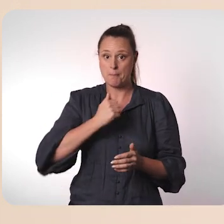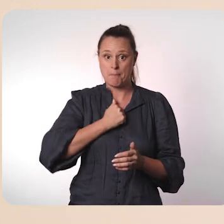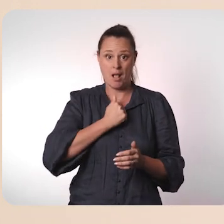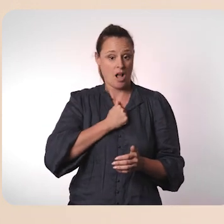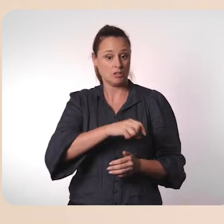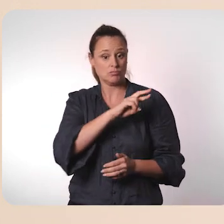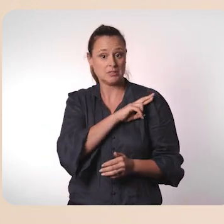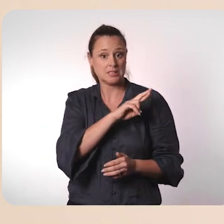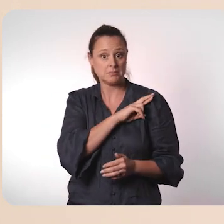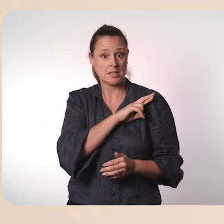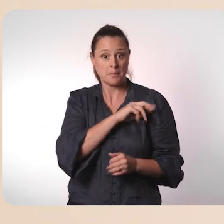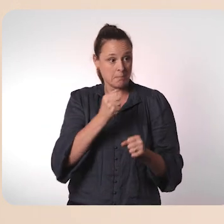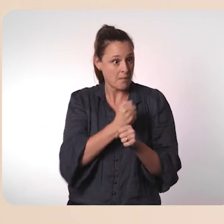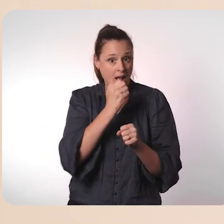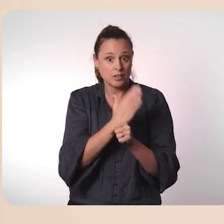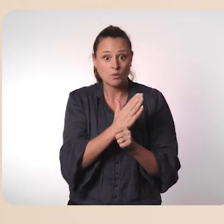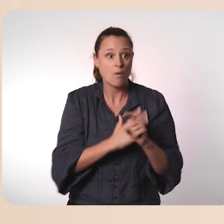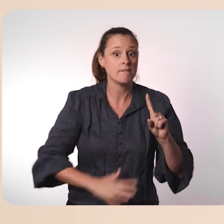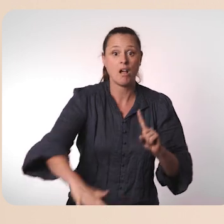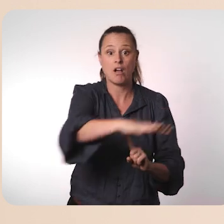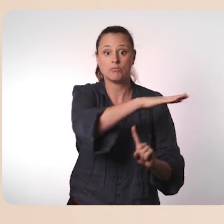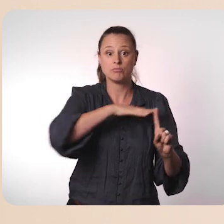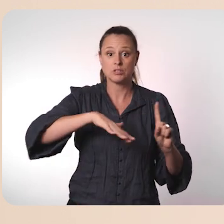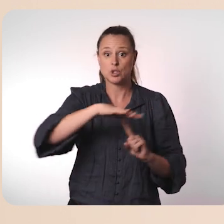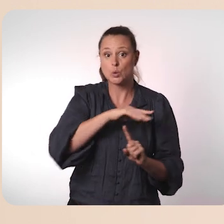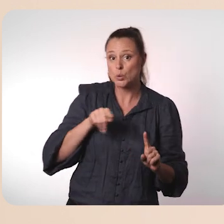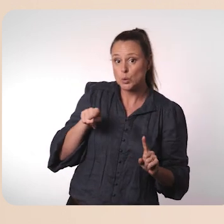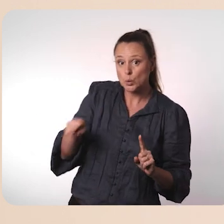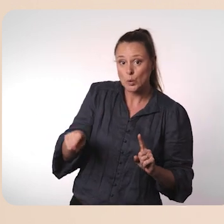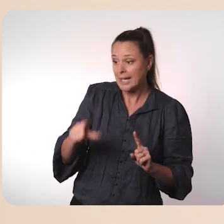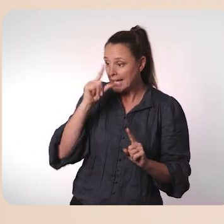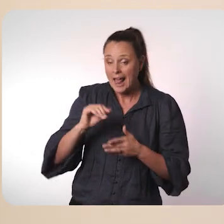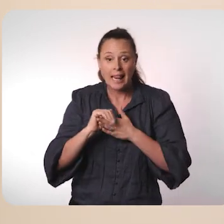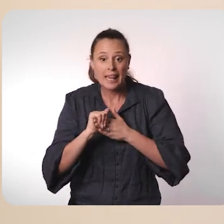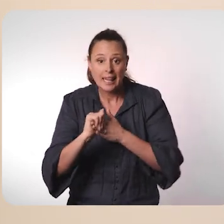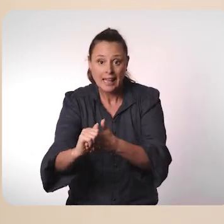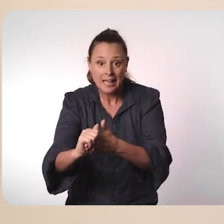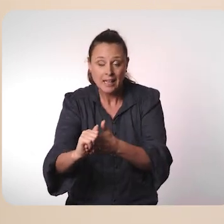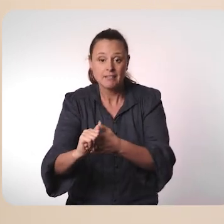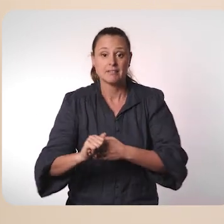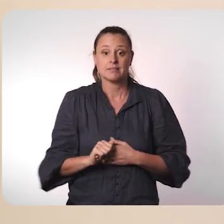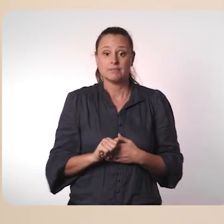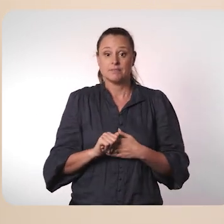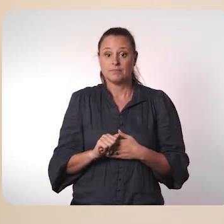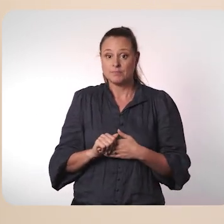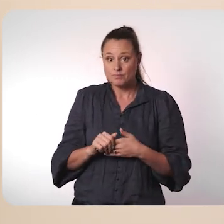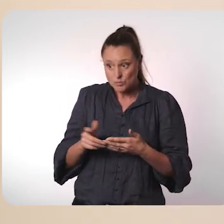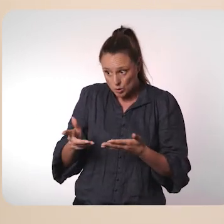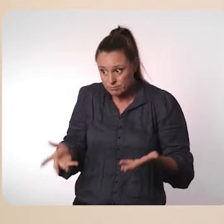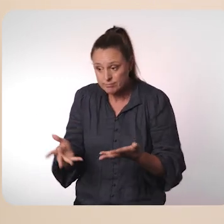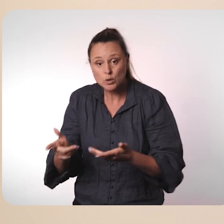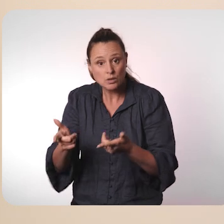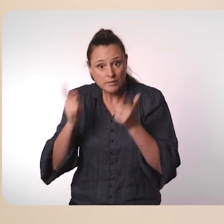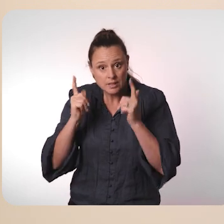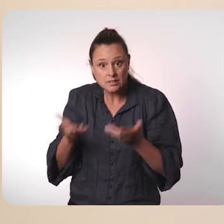to create that environment whereby they are leading that conversation. If someone is feeling safe enough with me